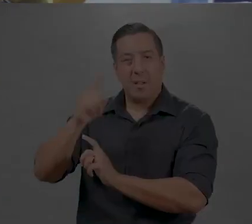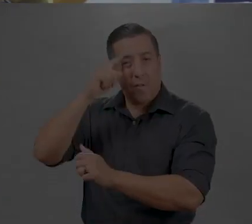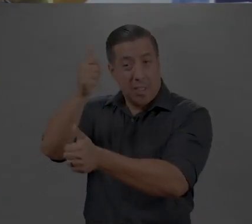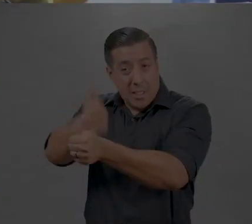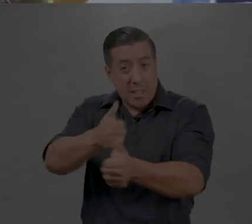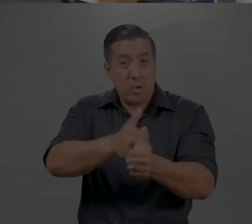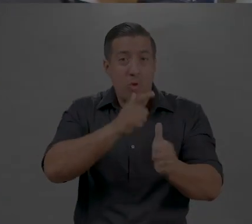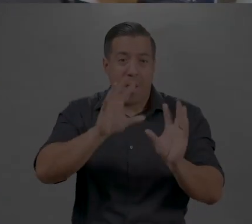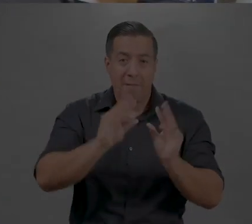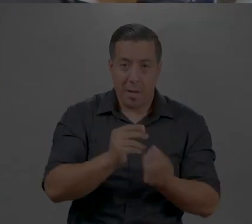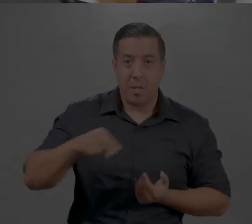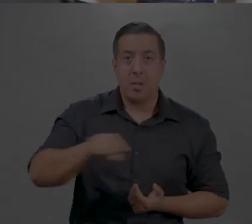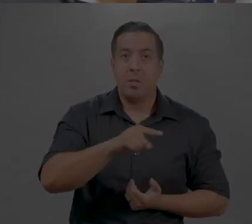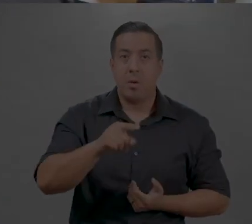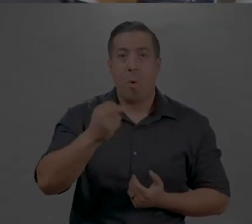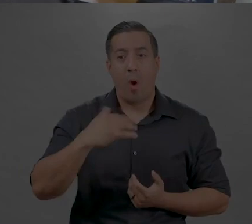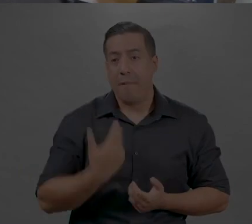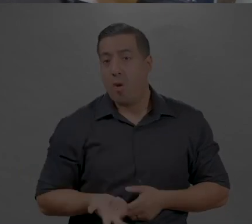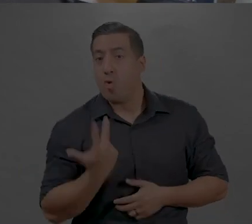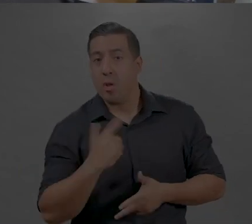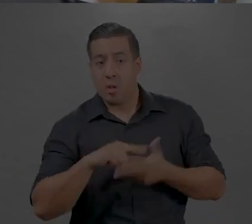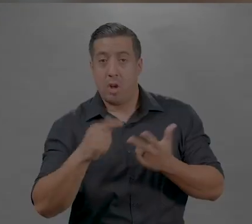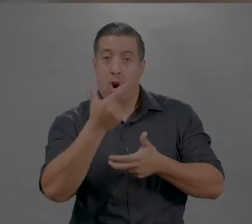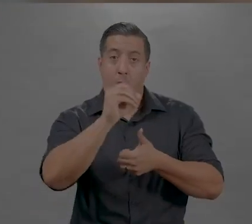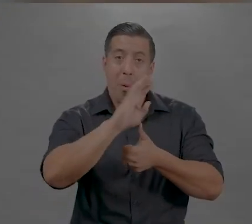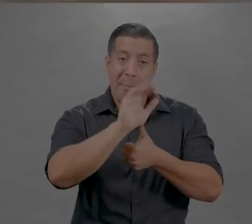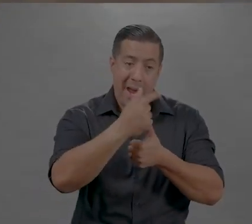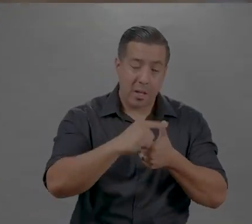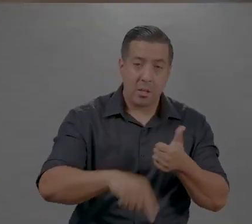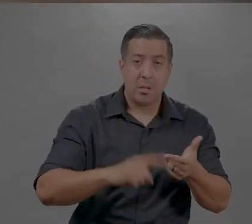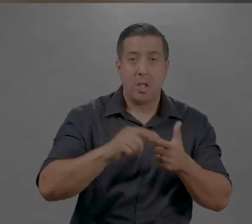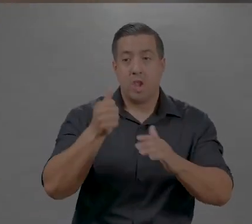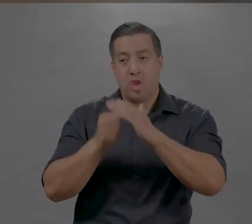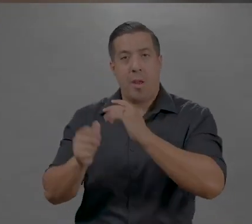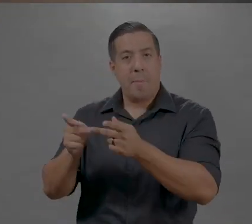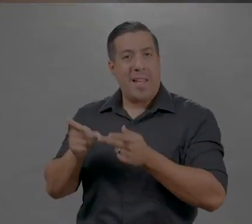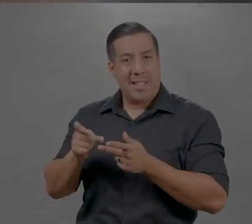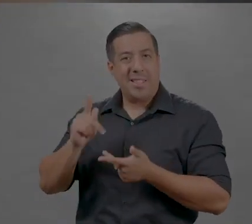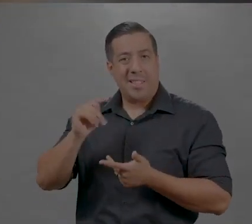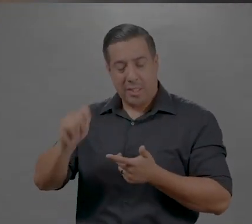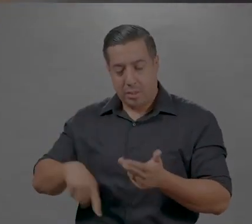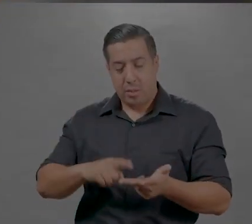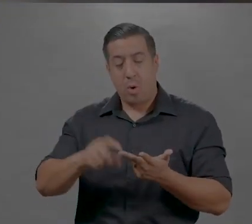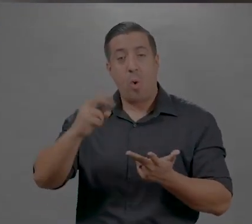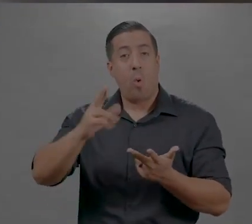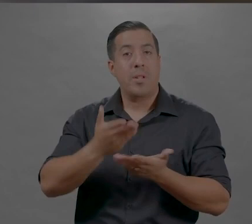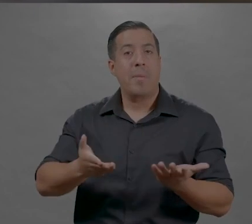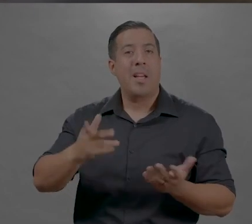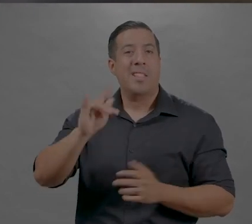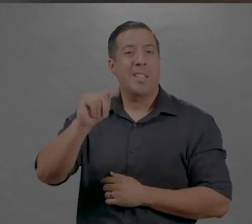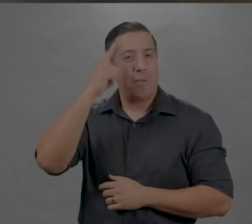build a disaster kit for each family member. Better still, build 3: a go bag, a shelter-in-place